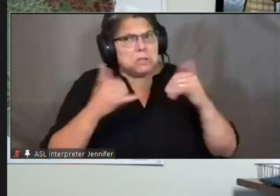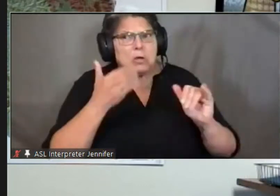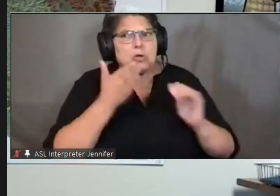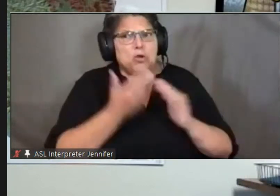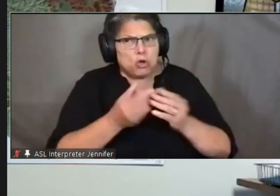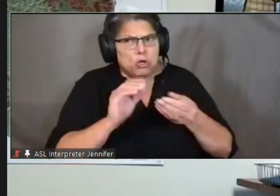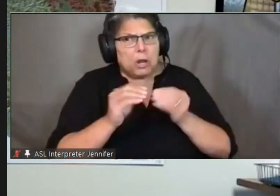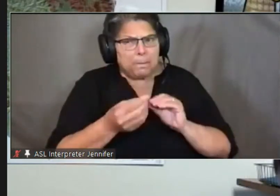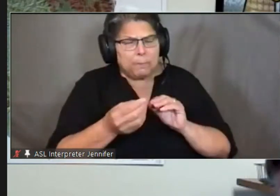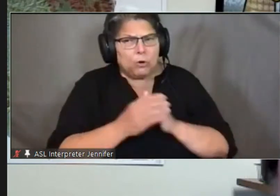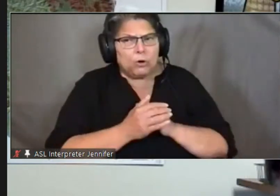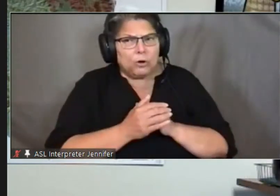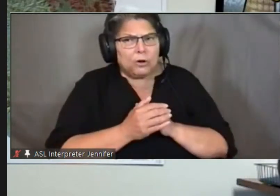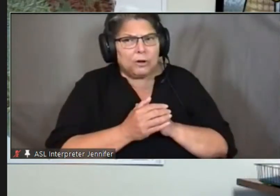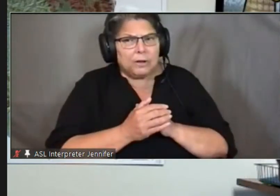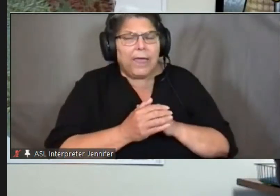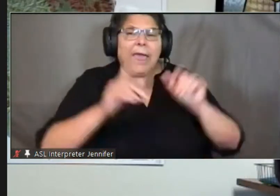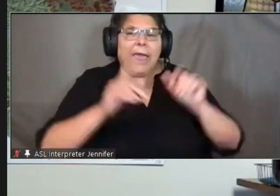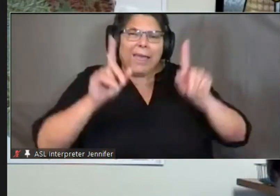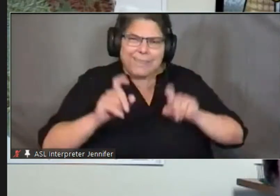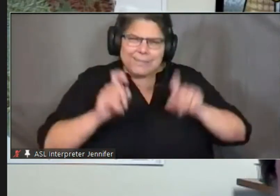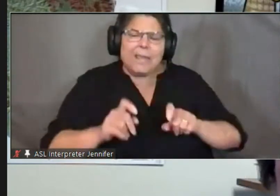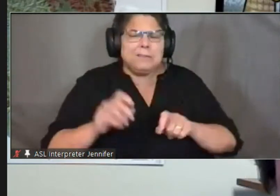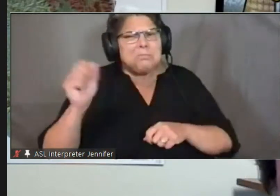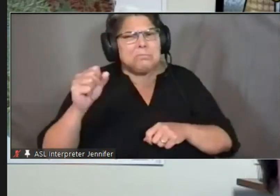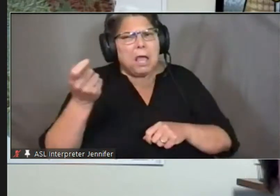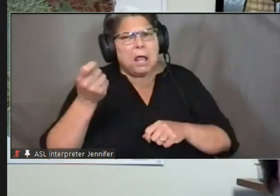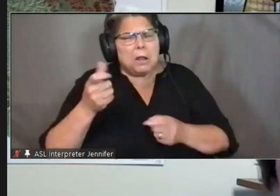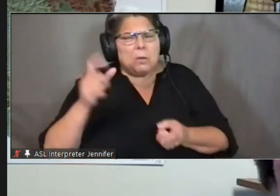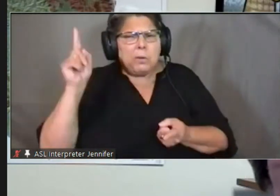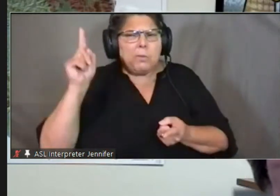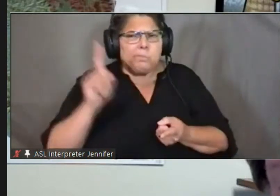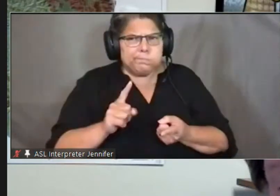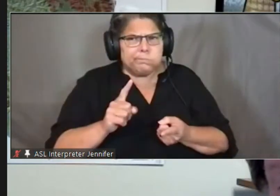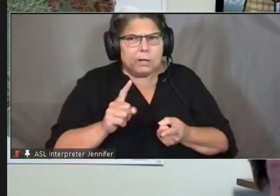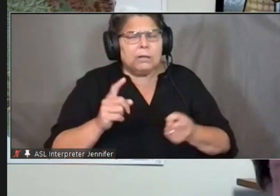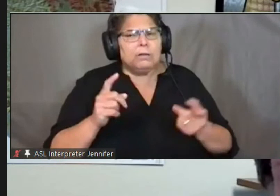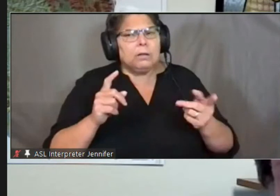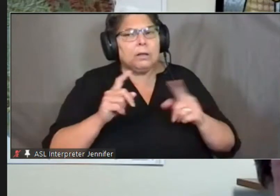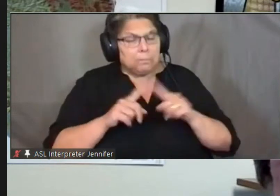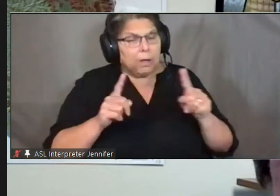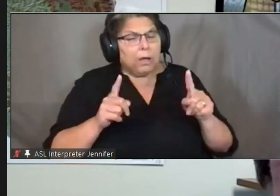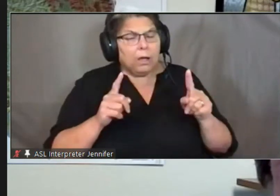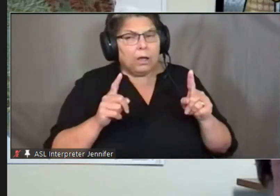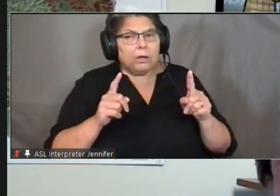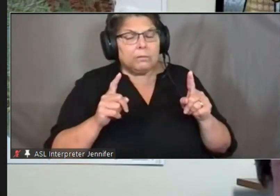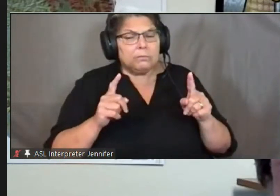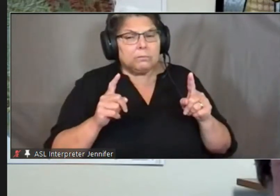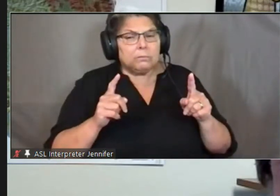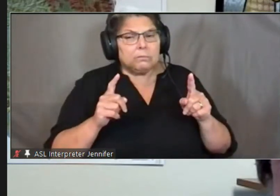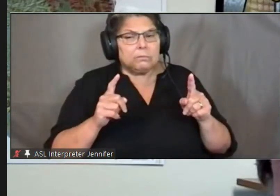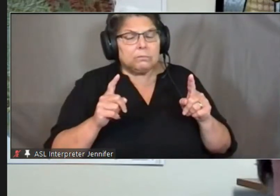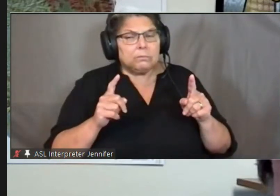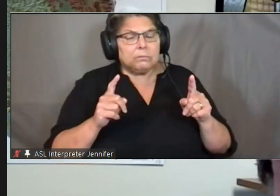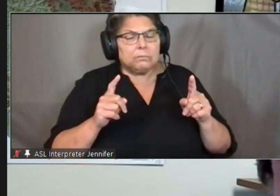our testing rate, though it came down, we actually are utilizing our